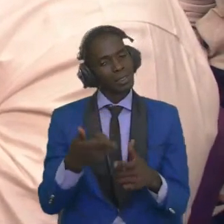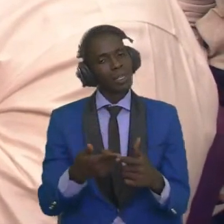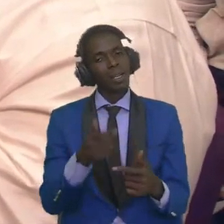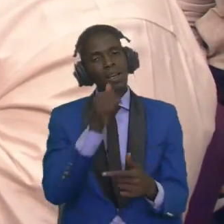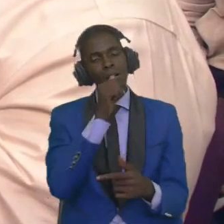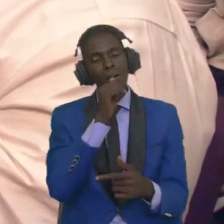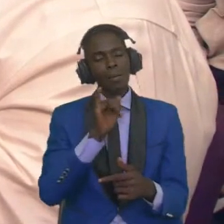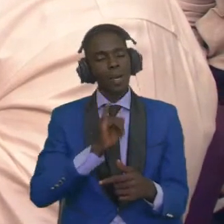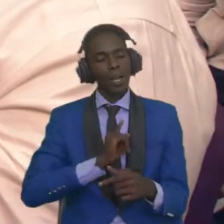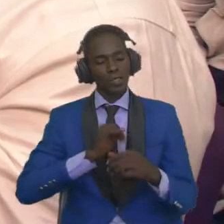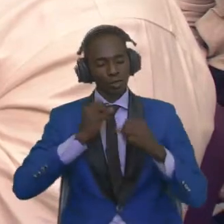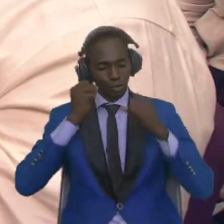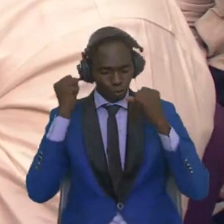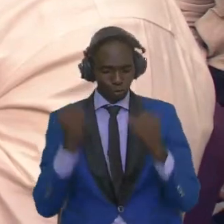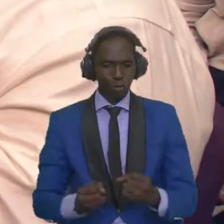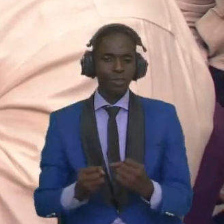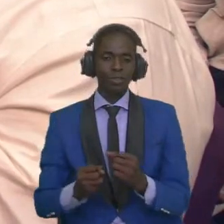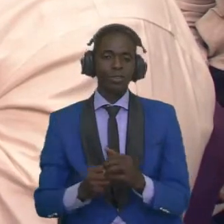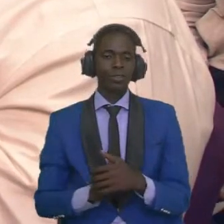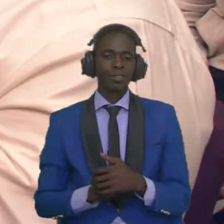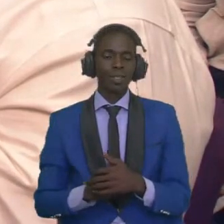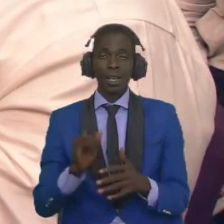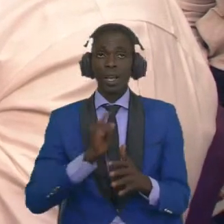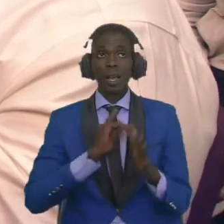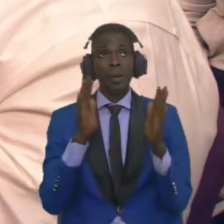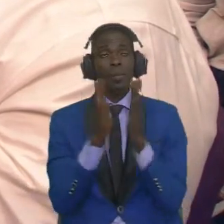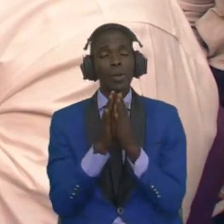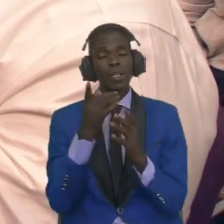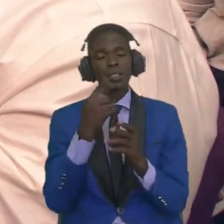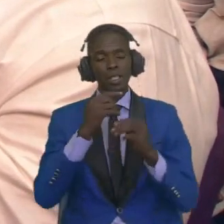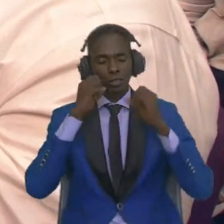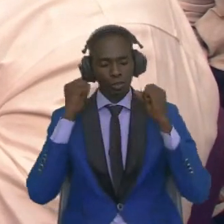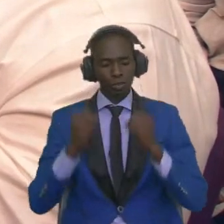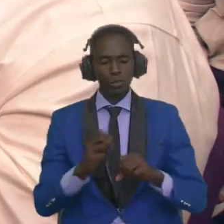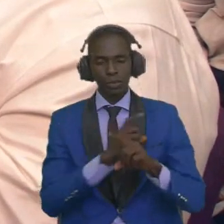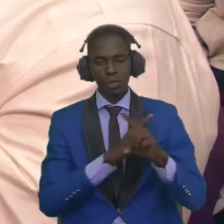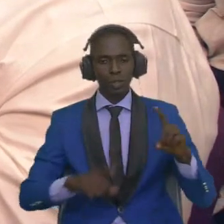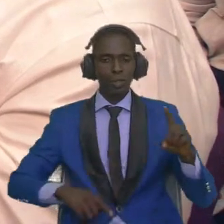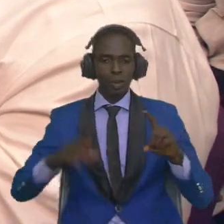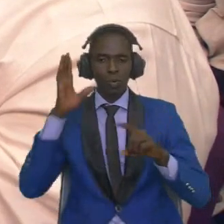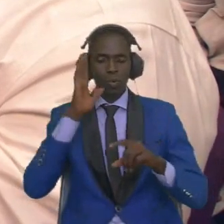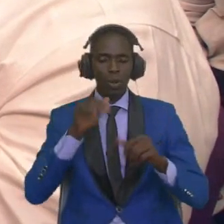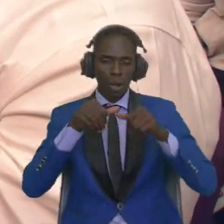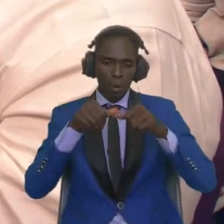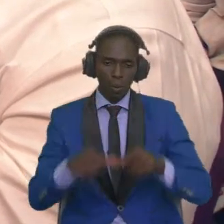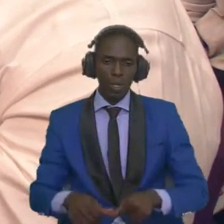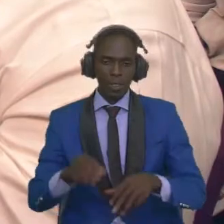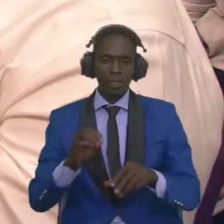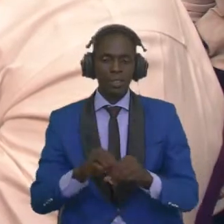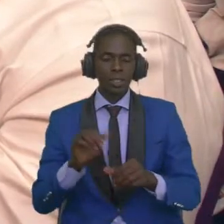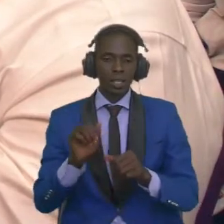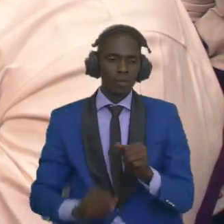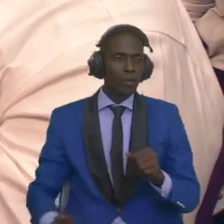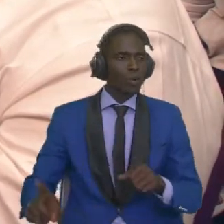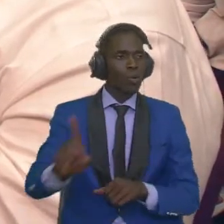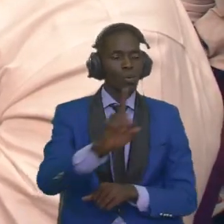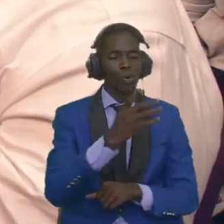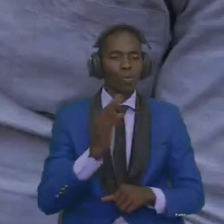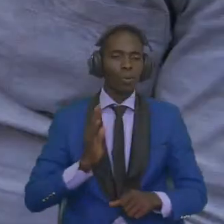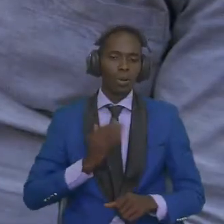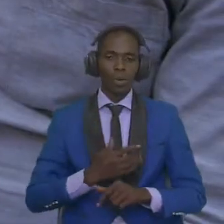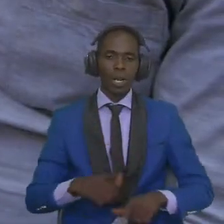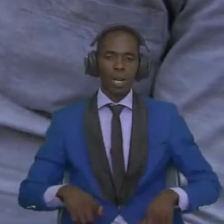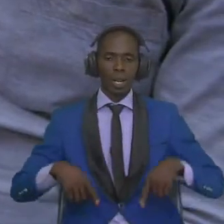then am I strong. I pray the strength of the Lord will abide in every one of our lives